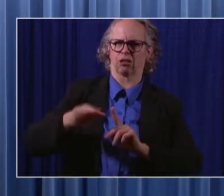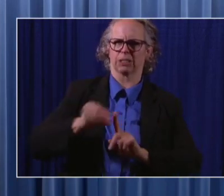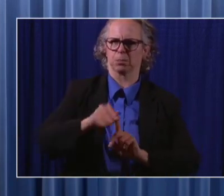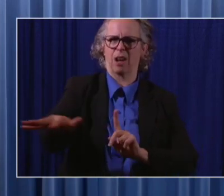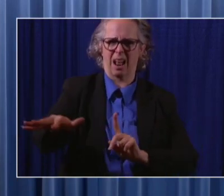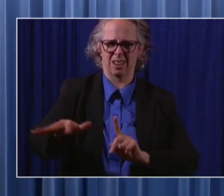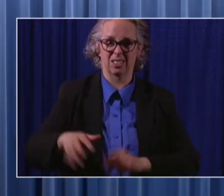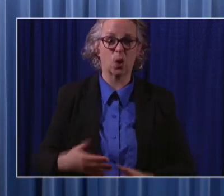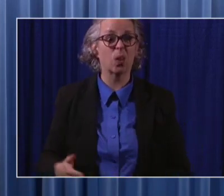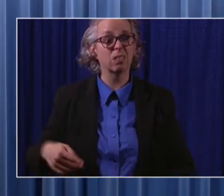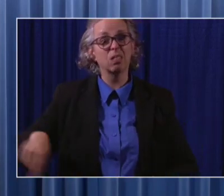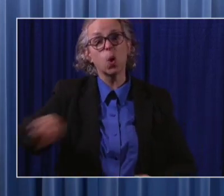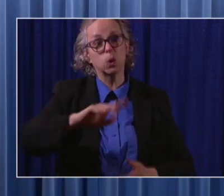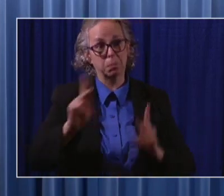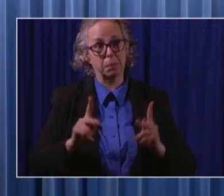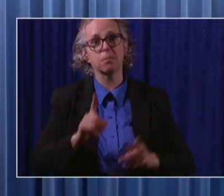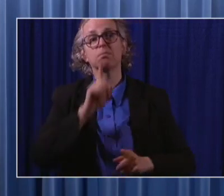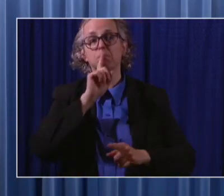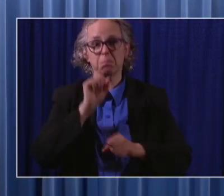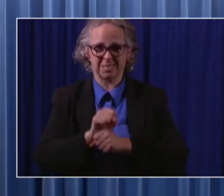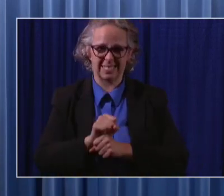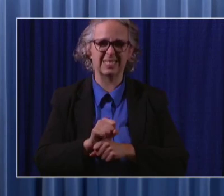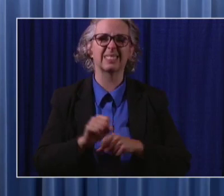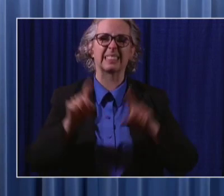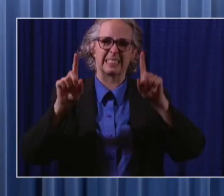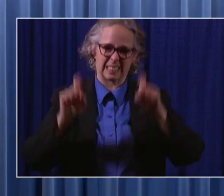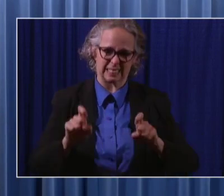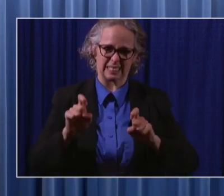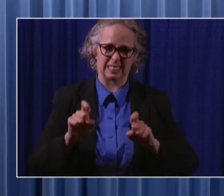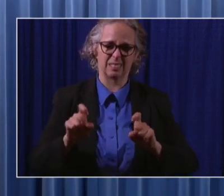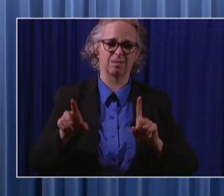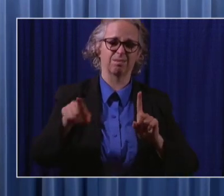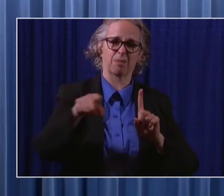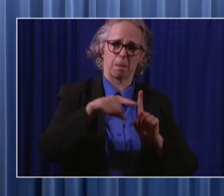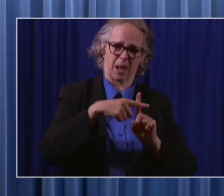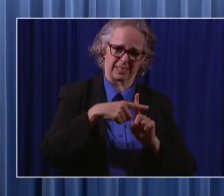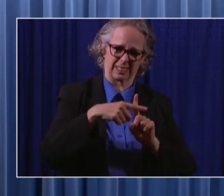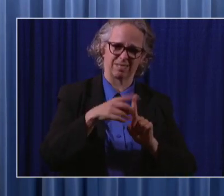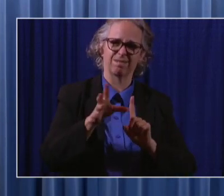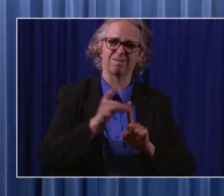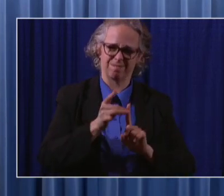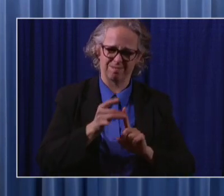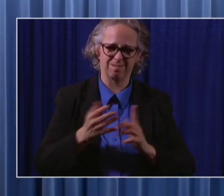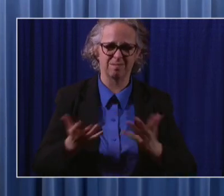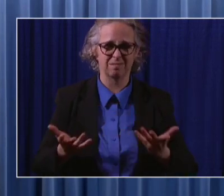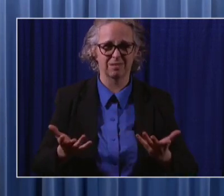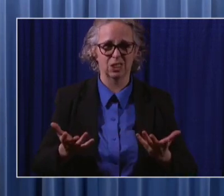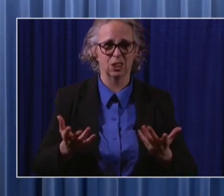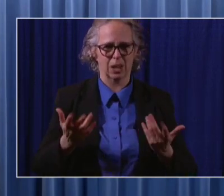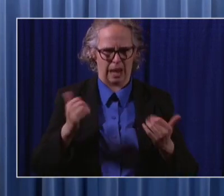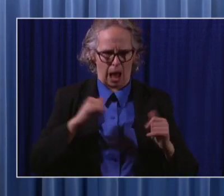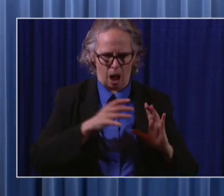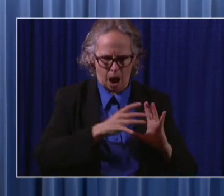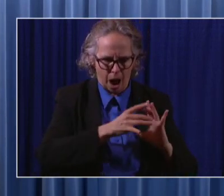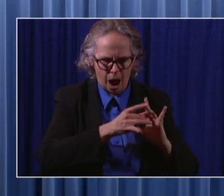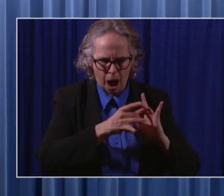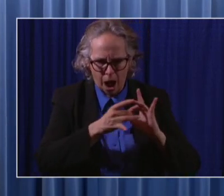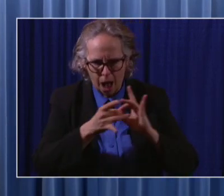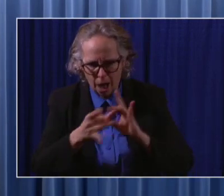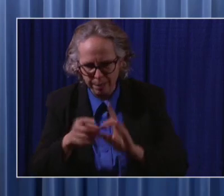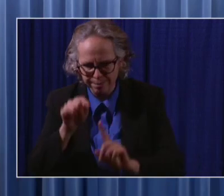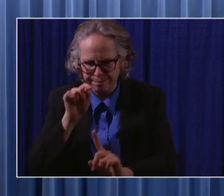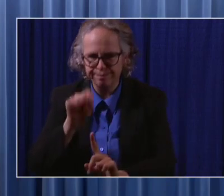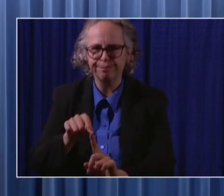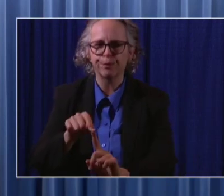for the virus. But they all have a connection to someone who tested positive at the winery. Another important thing to note is this